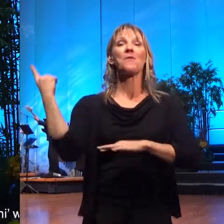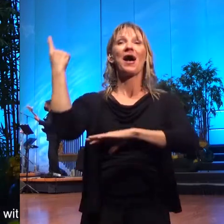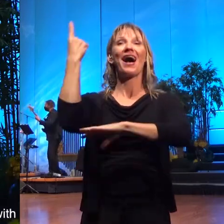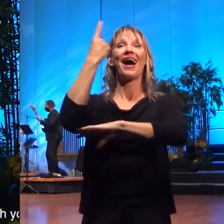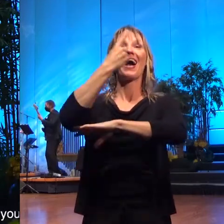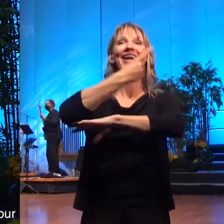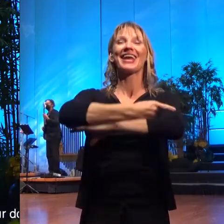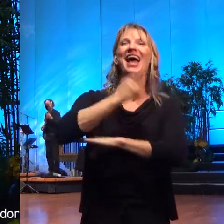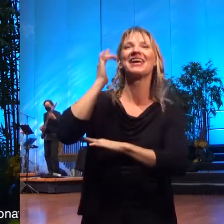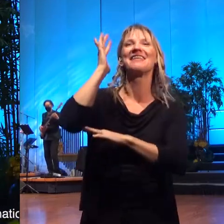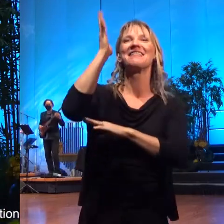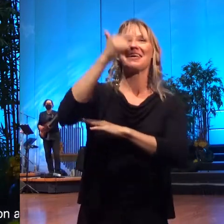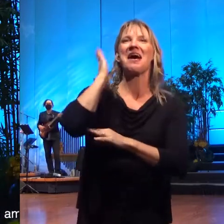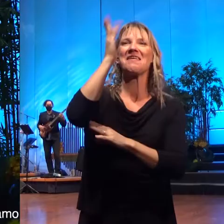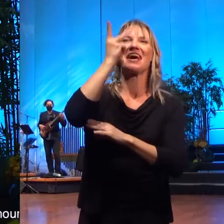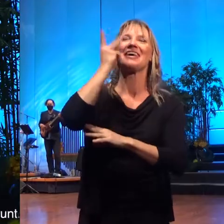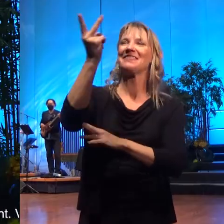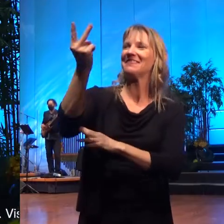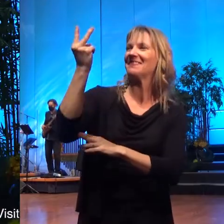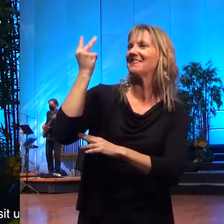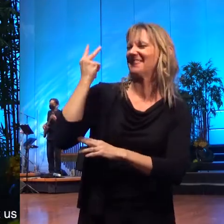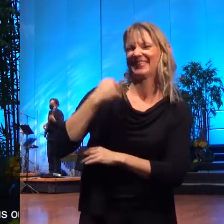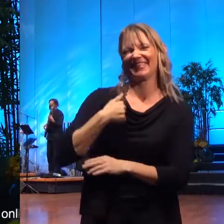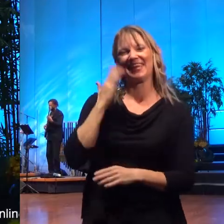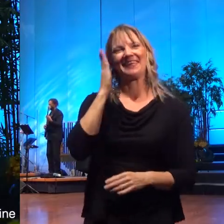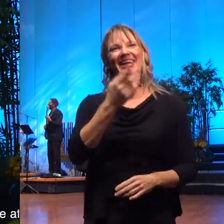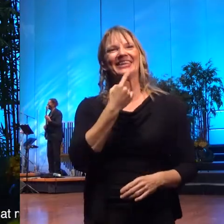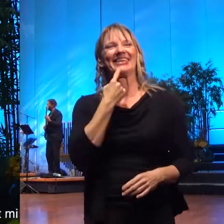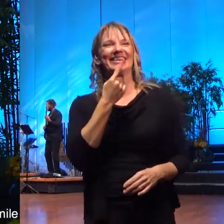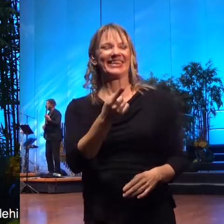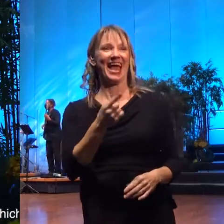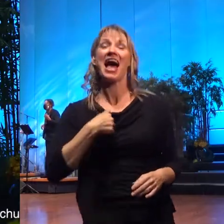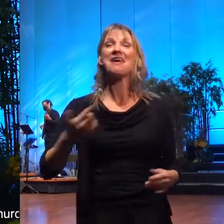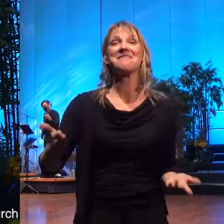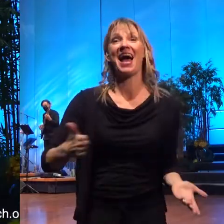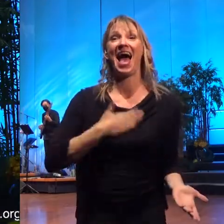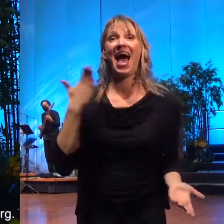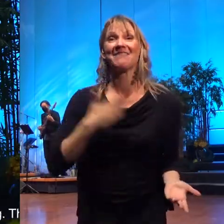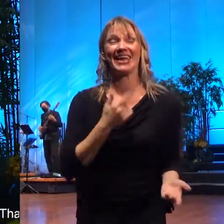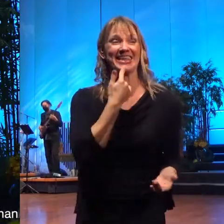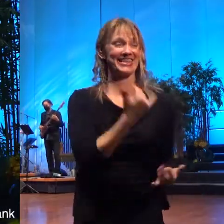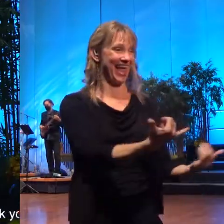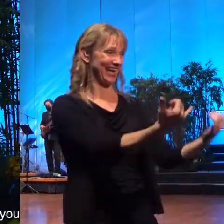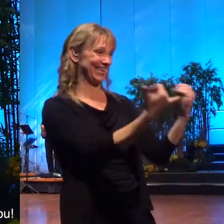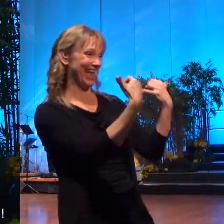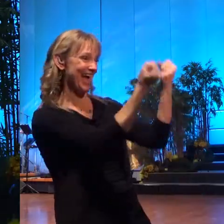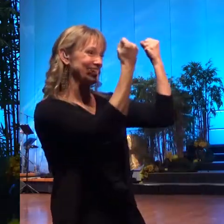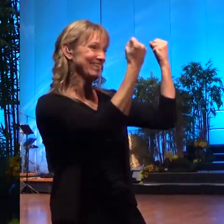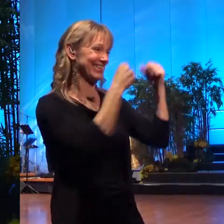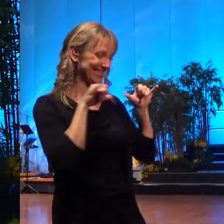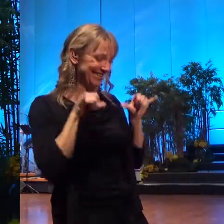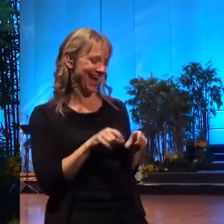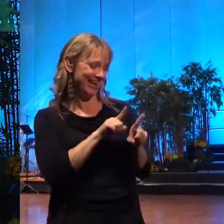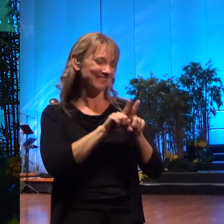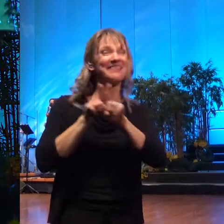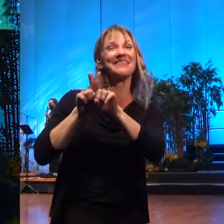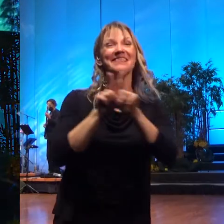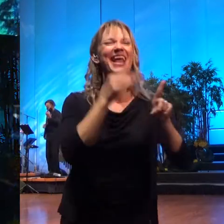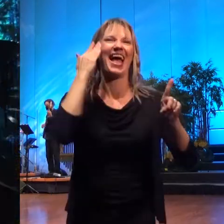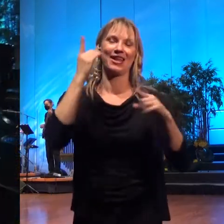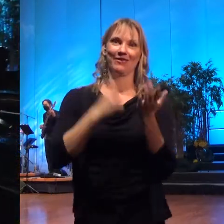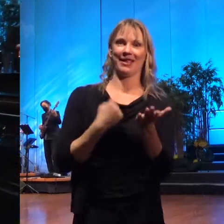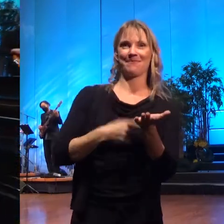One day, I'll be looking back on this and I'll say, I'm so happy that you said you would stay. There were times I know that I